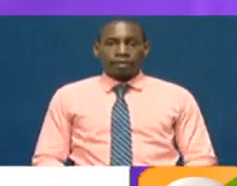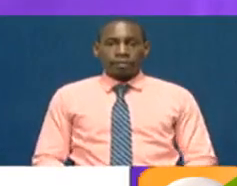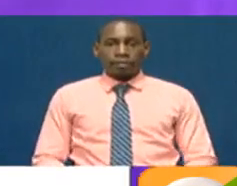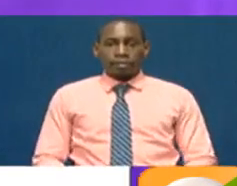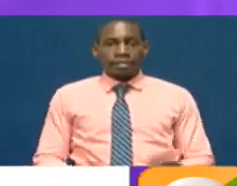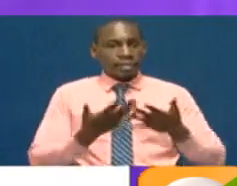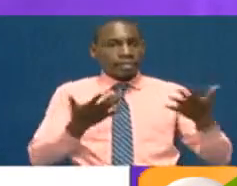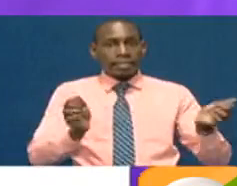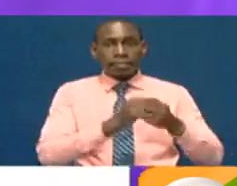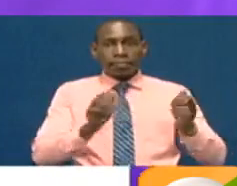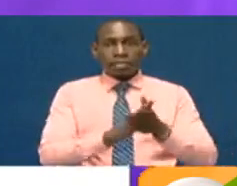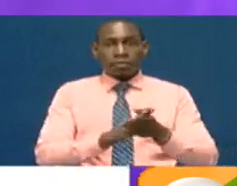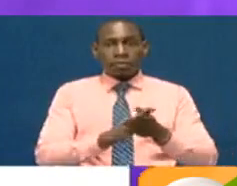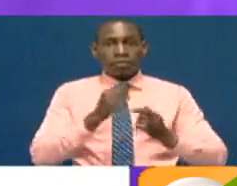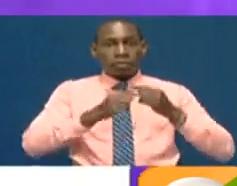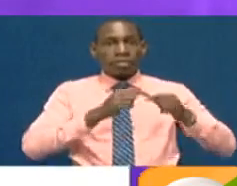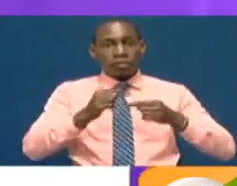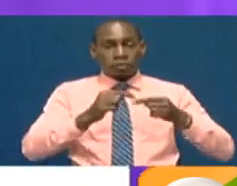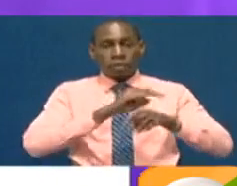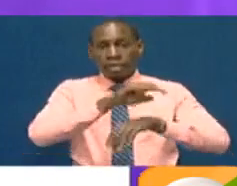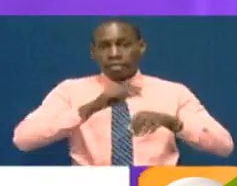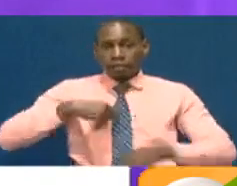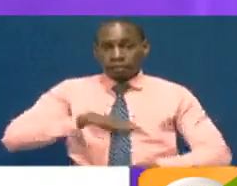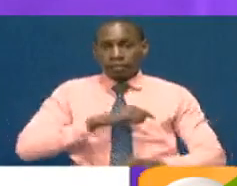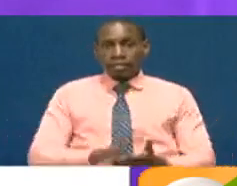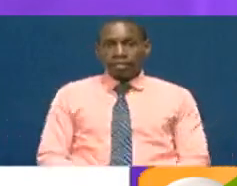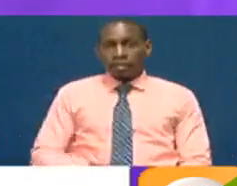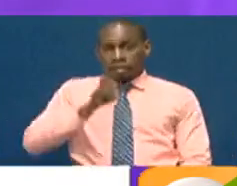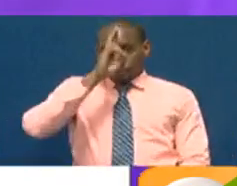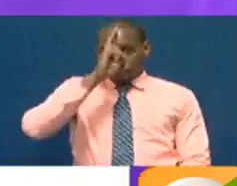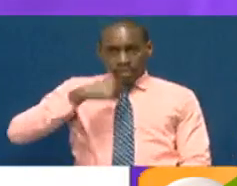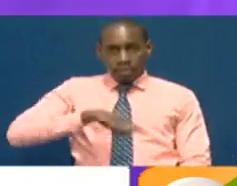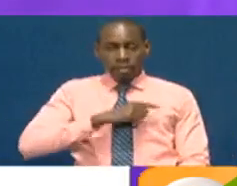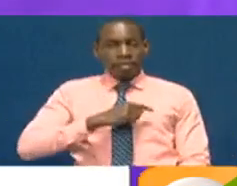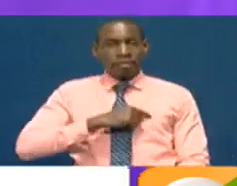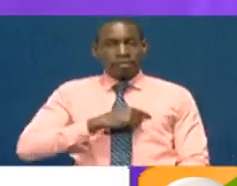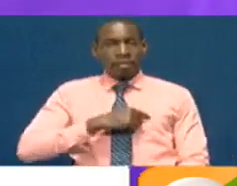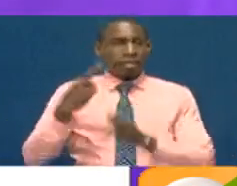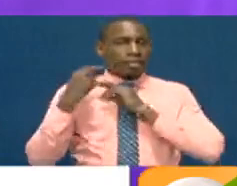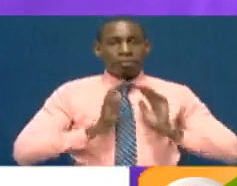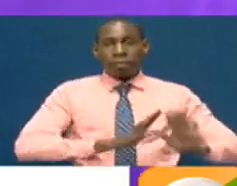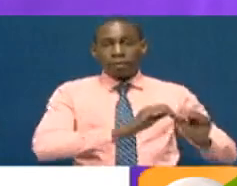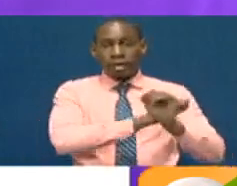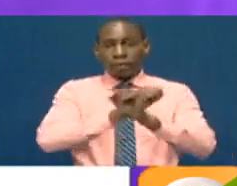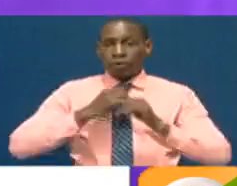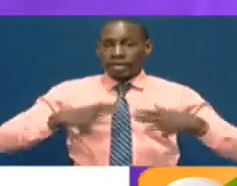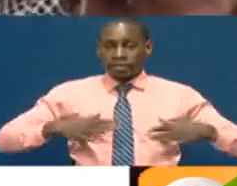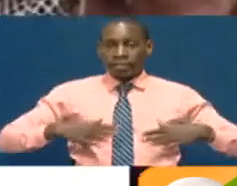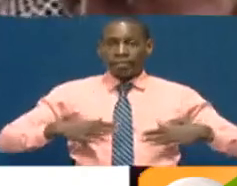Haya ni mama tuwezi kubomolea katika taifa letu. Polisi zetu wanawacha jukumu lao ya kulinda